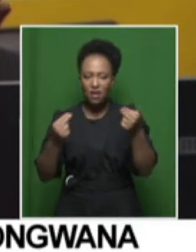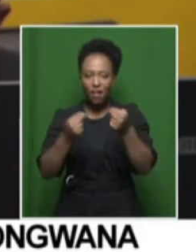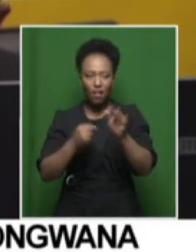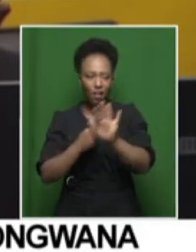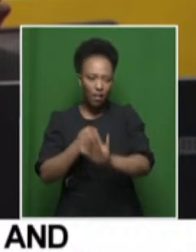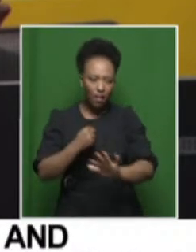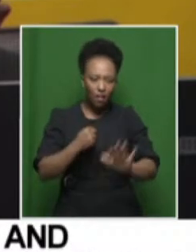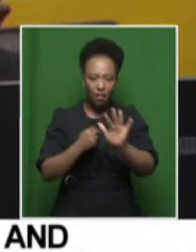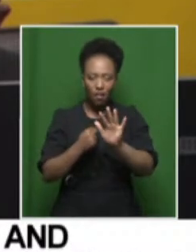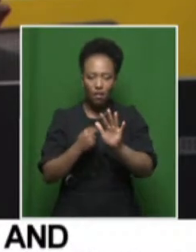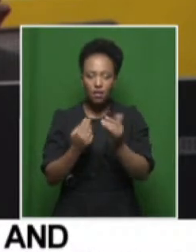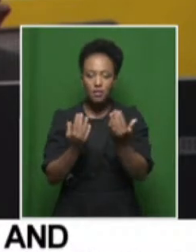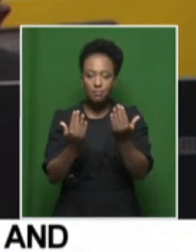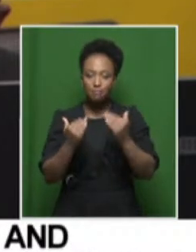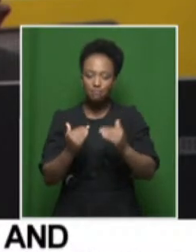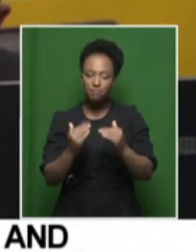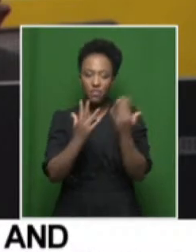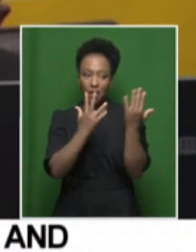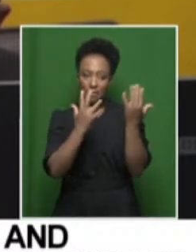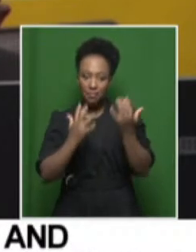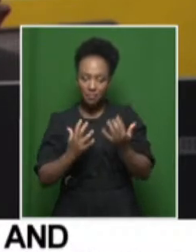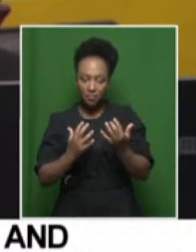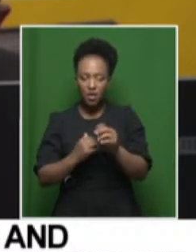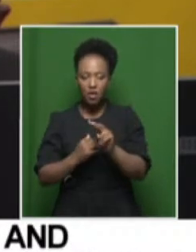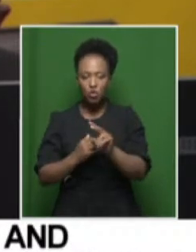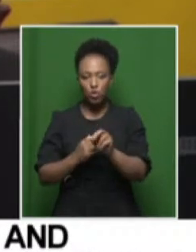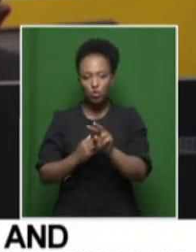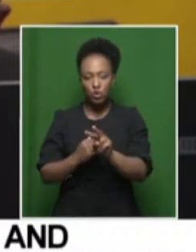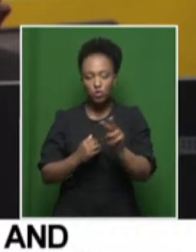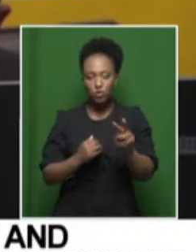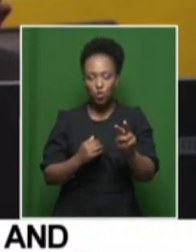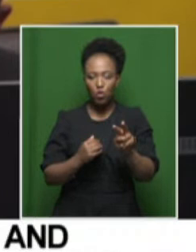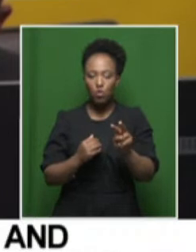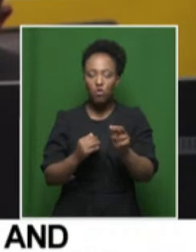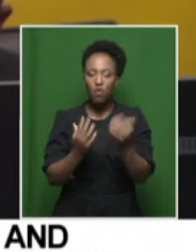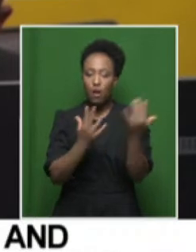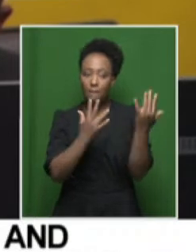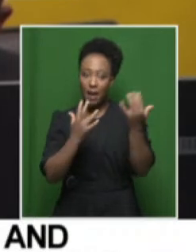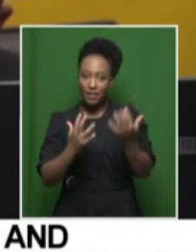2022 budget review, and this budget speech.